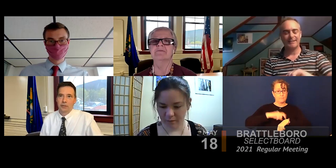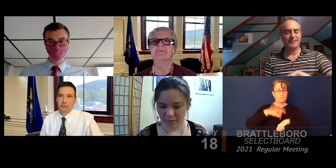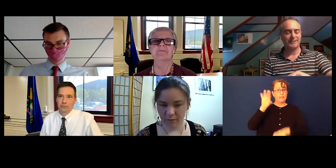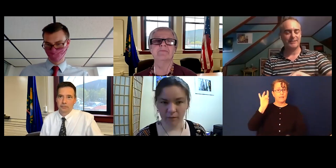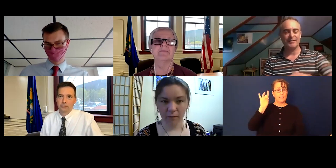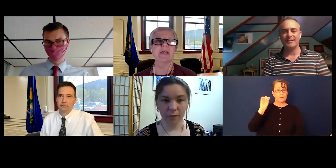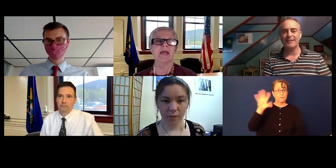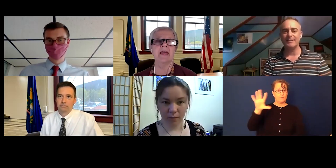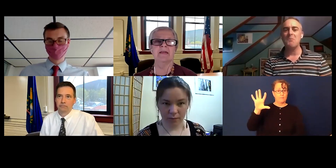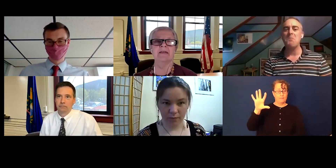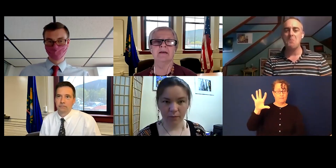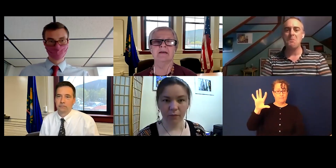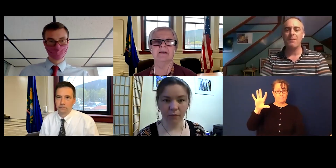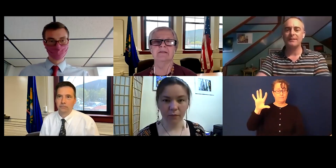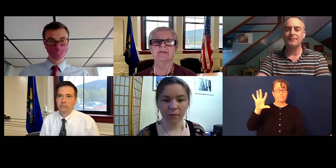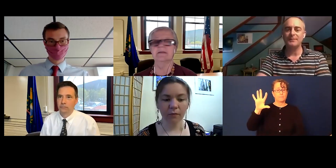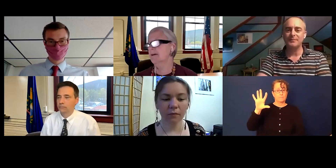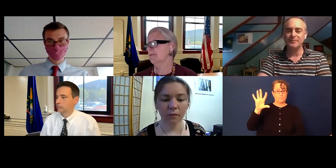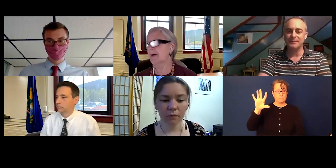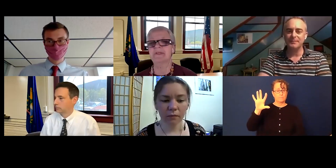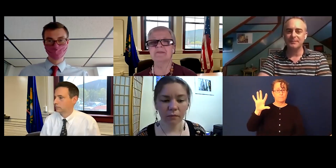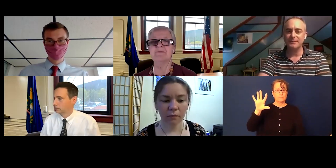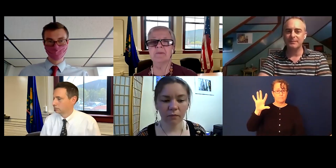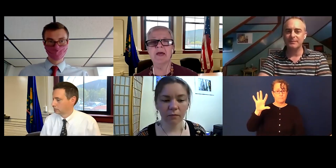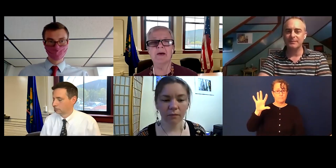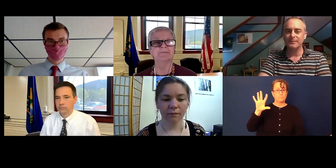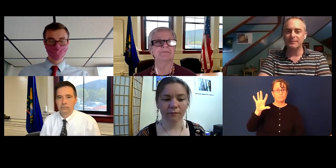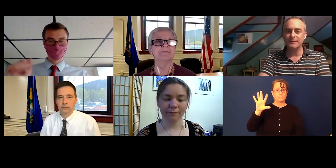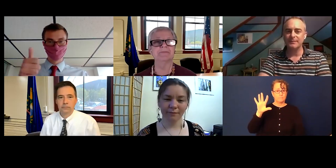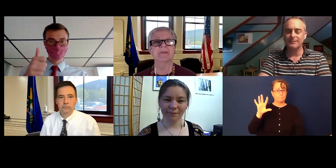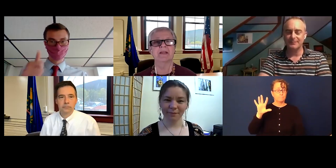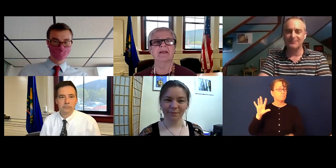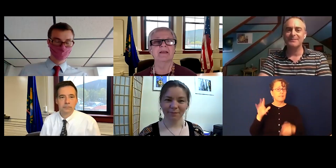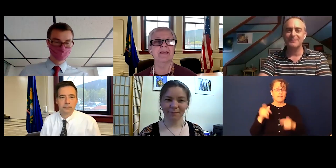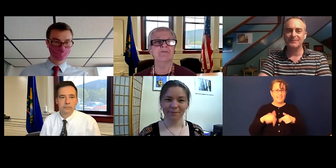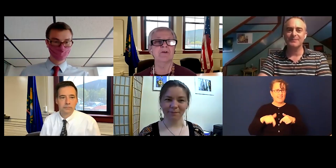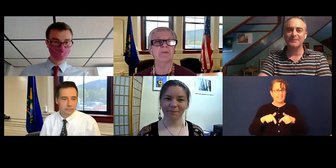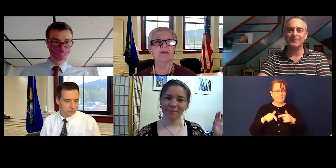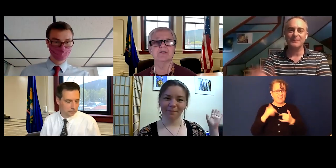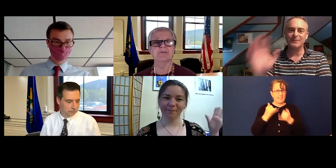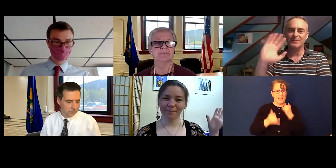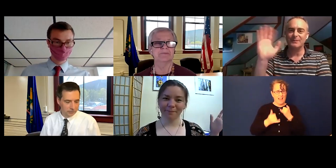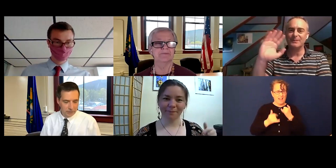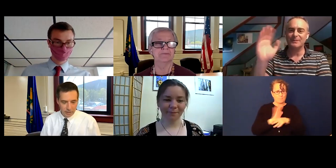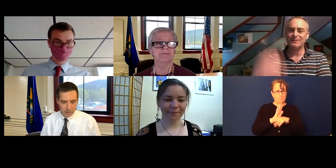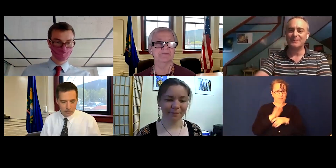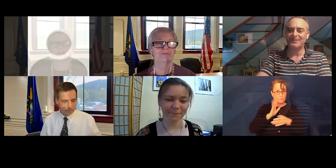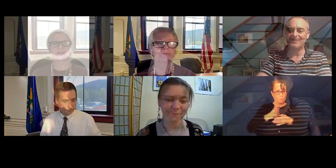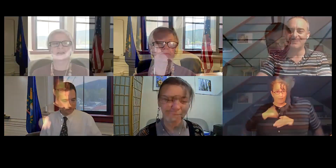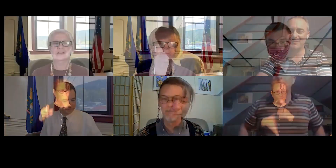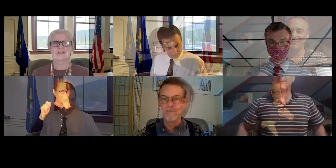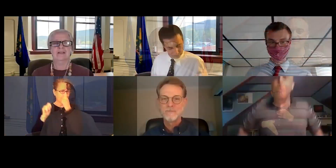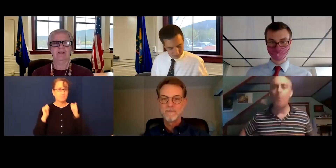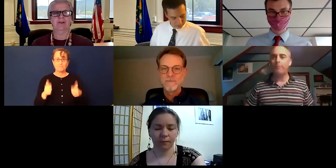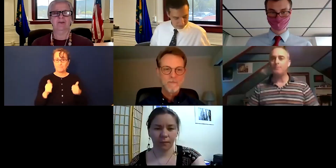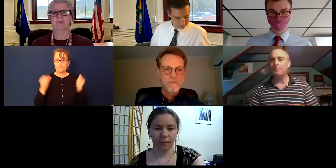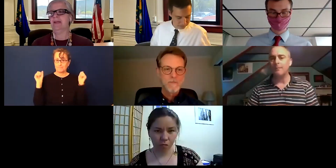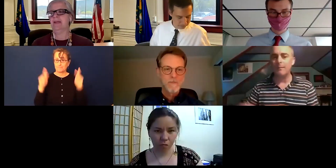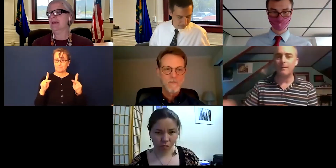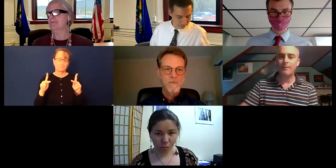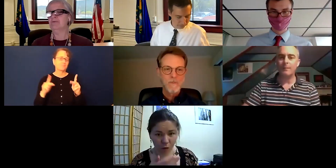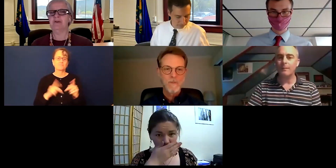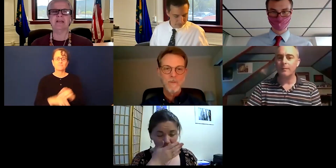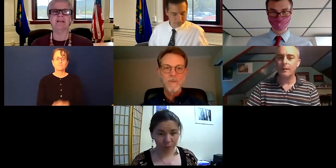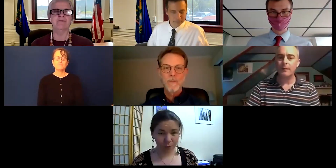8:05. And wrap this baby up. Thank you very much. All right, thank you.